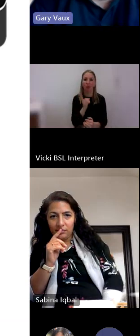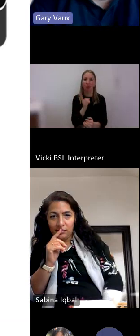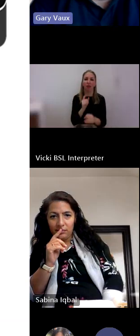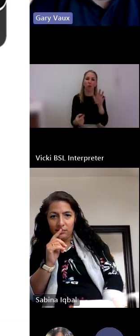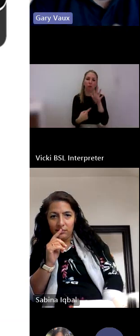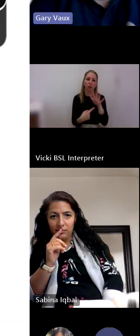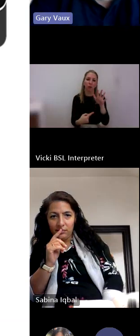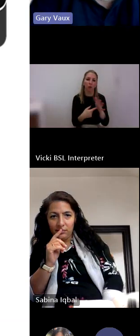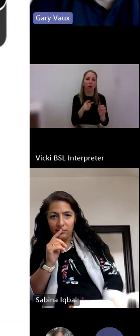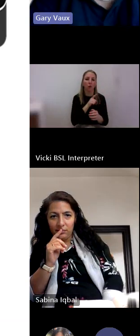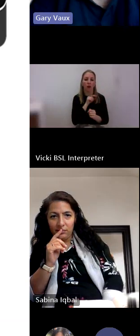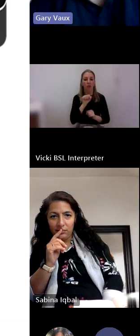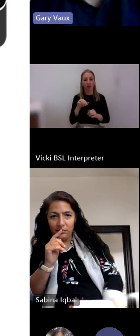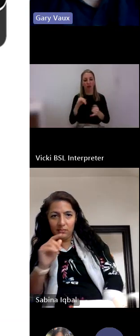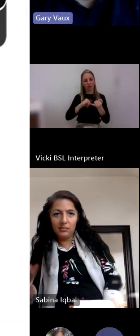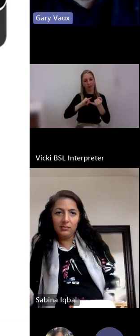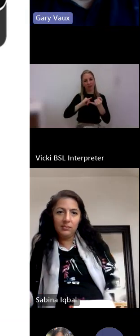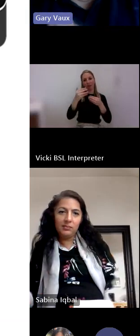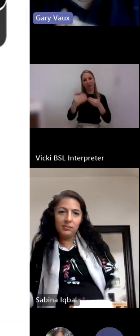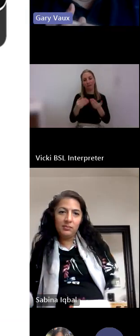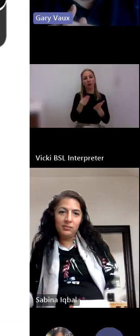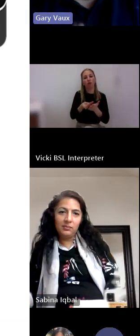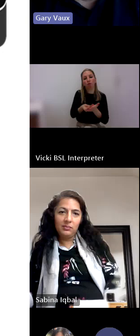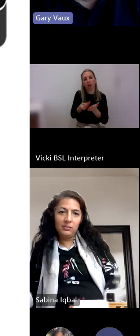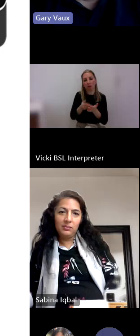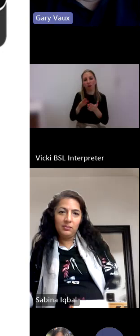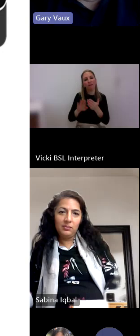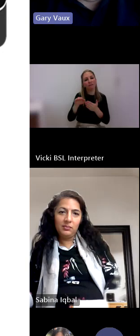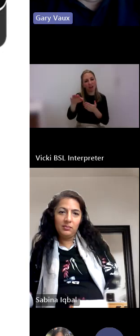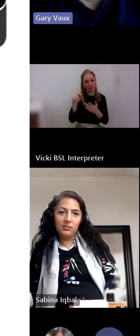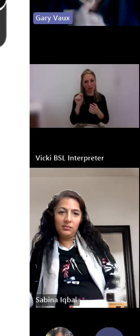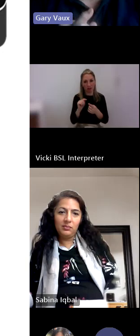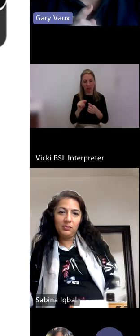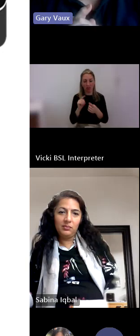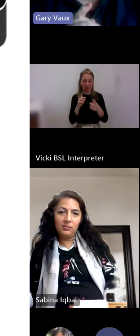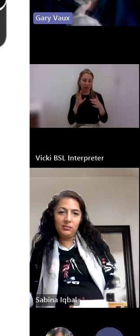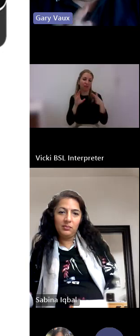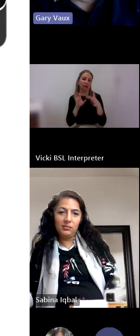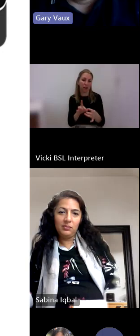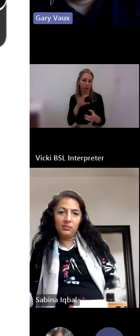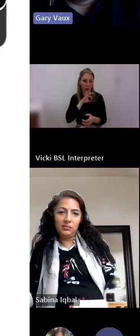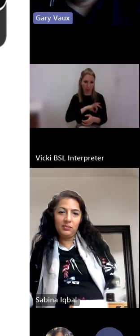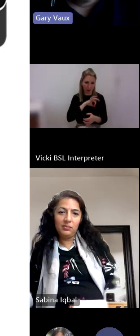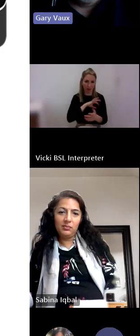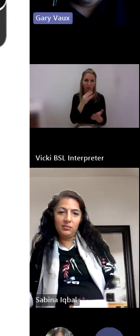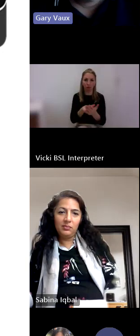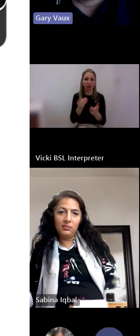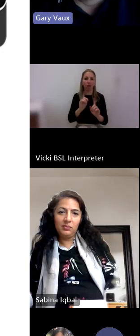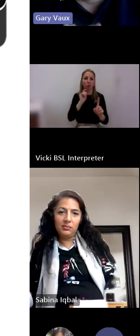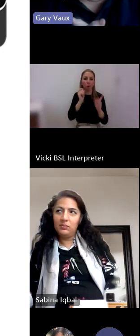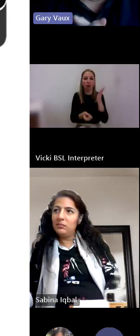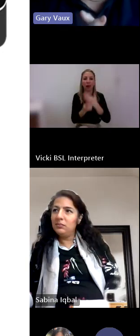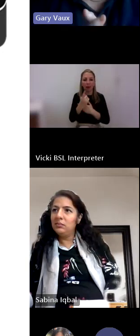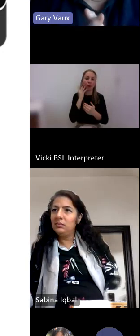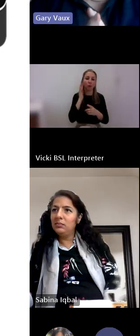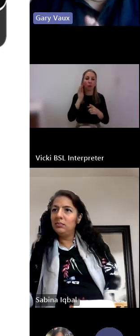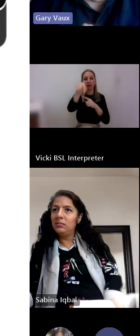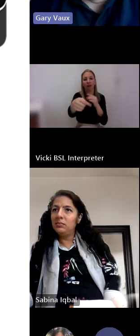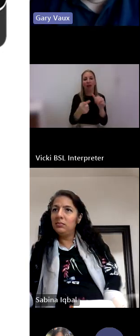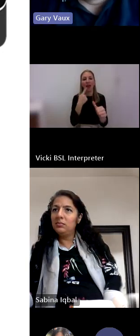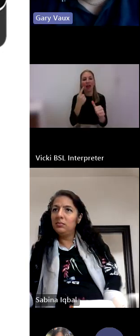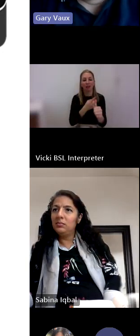rate of inflation that governs what benefit rates do in April 25. And